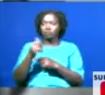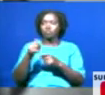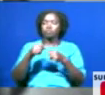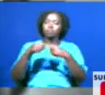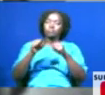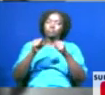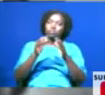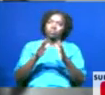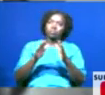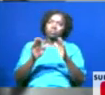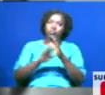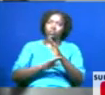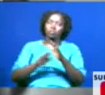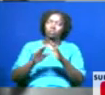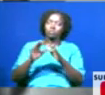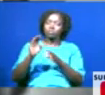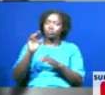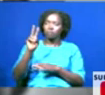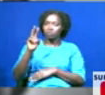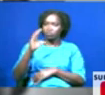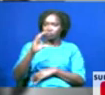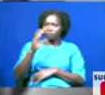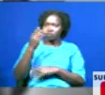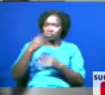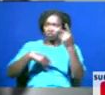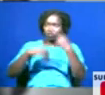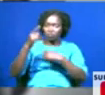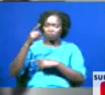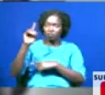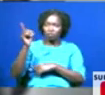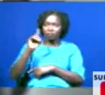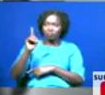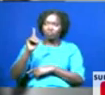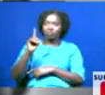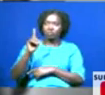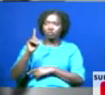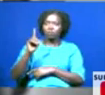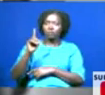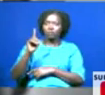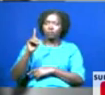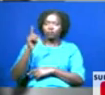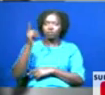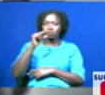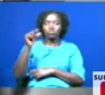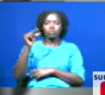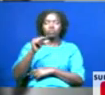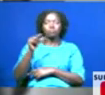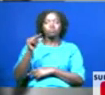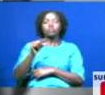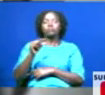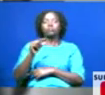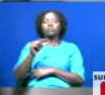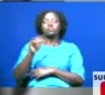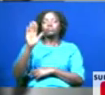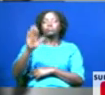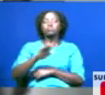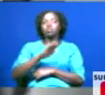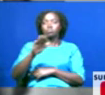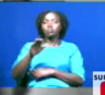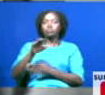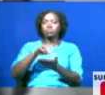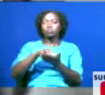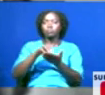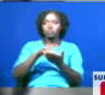and vice-chancellor of the University of Nairobi, Josephat Karanja, for the Githunguri parliamentary seat. In